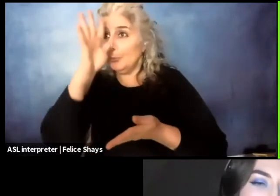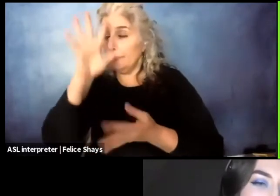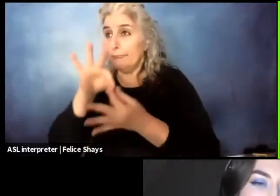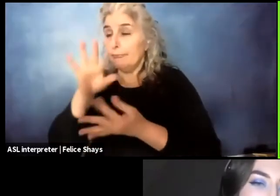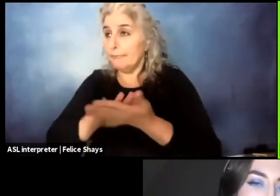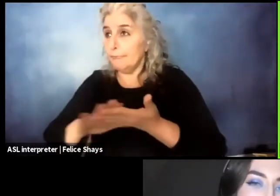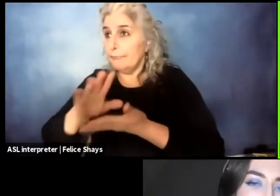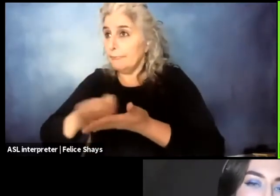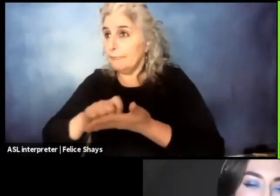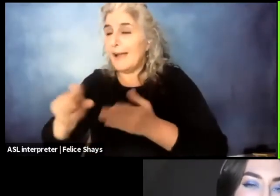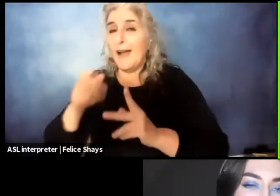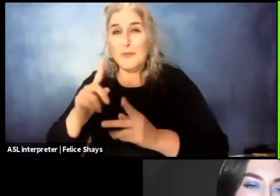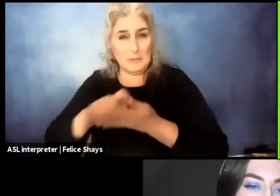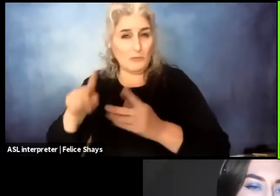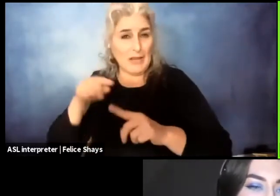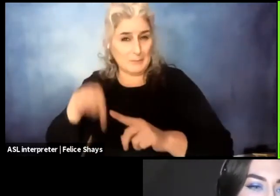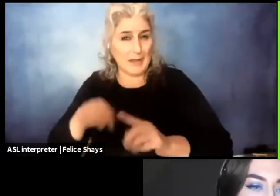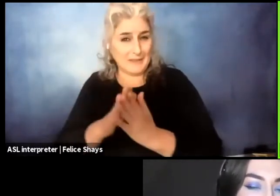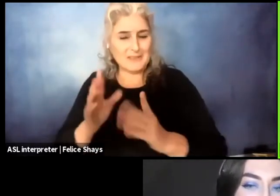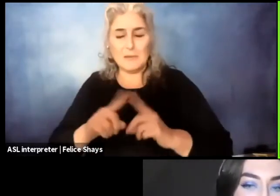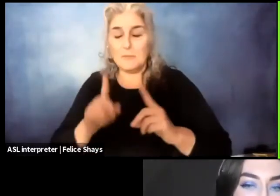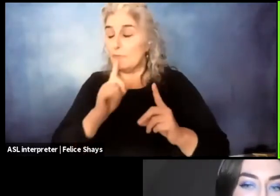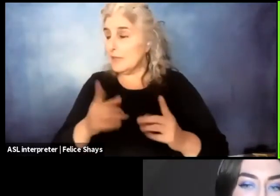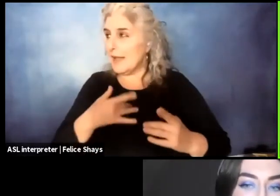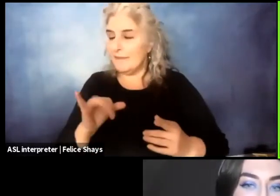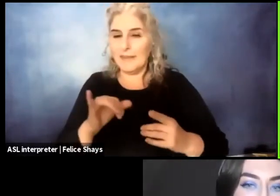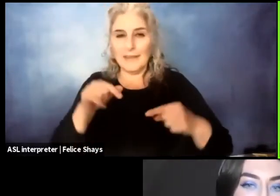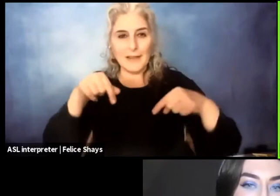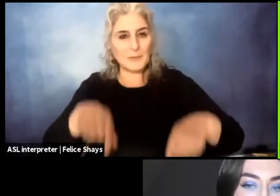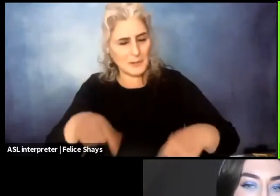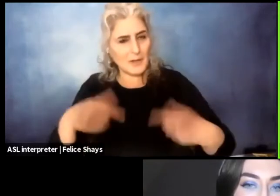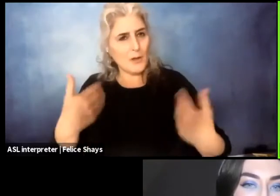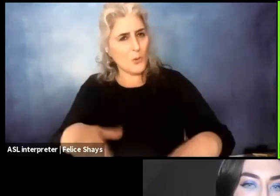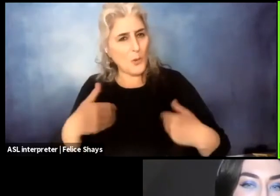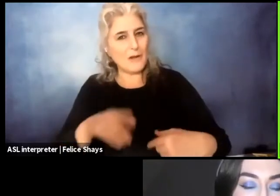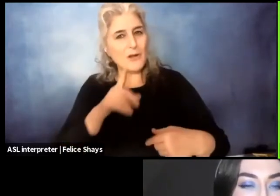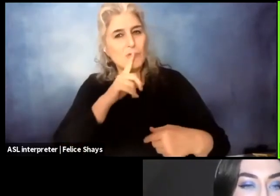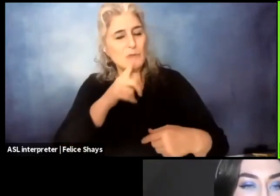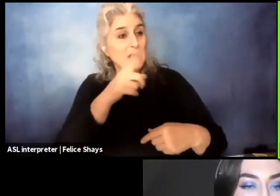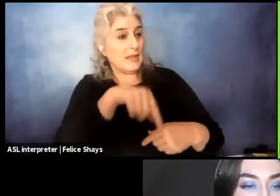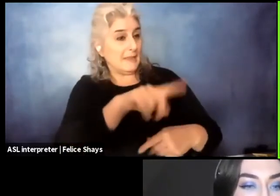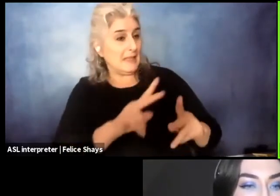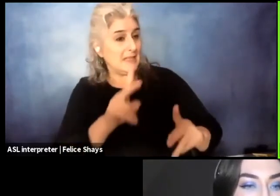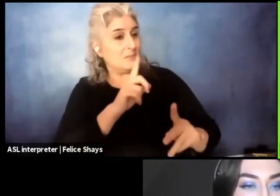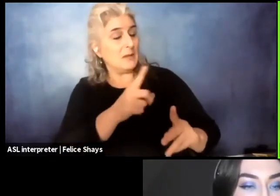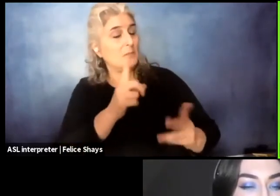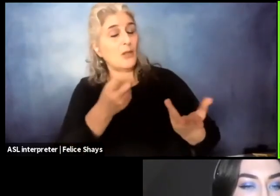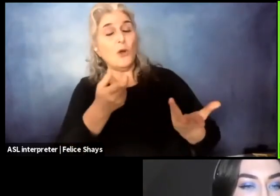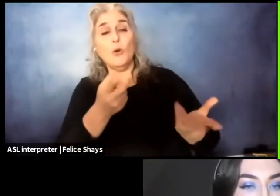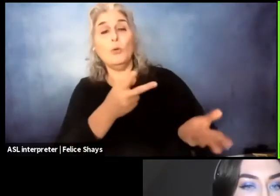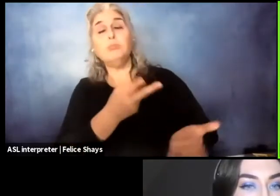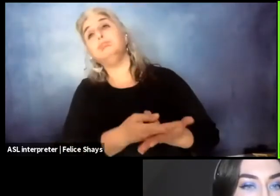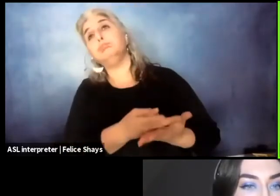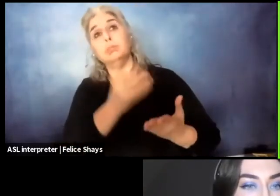enthusiasts on this topic, but I just feel like they are the very clients who lie recumbent when it comes to sex